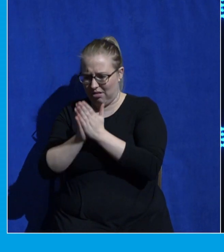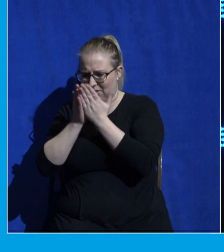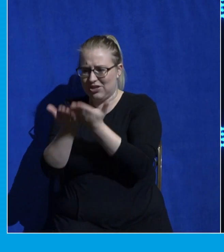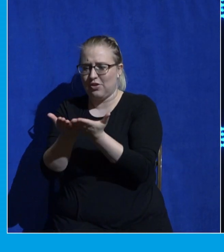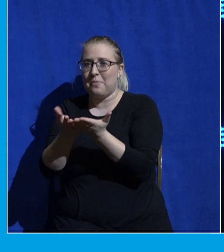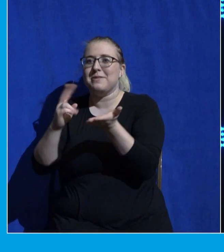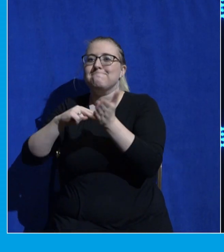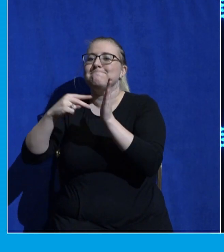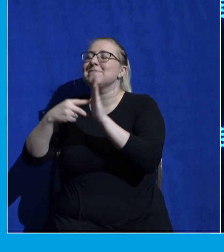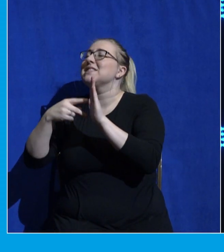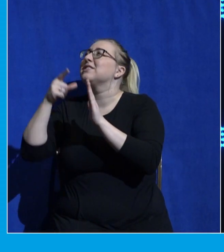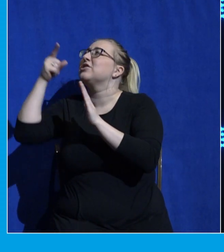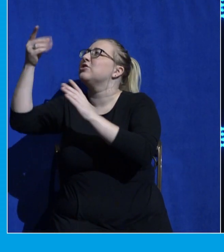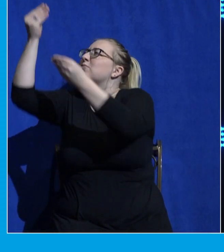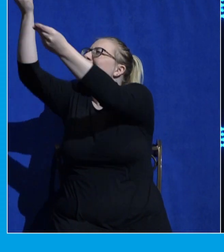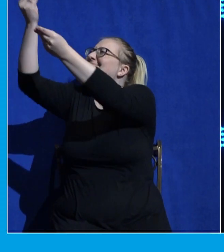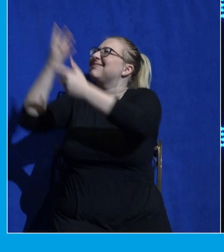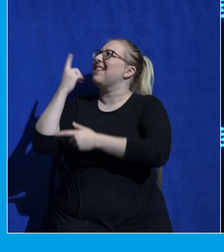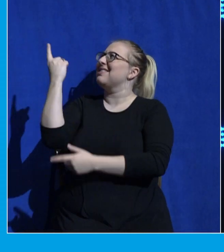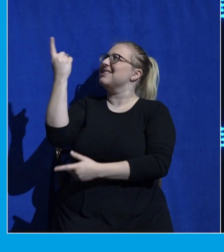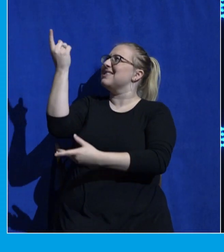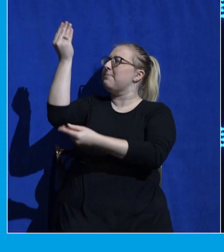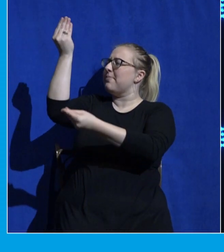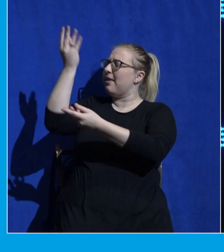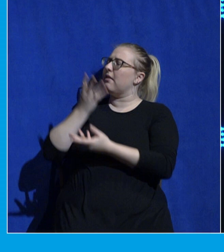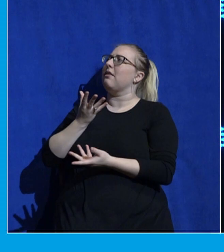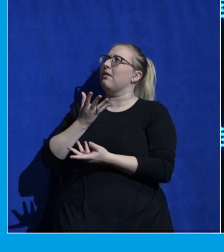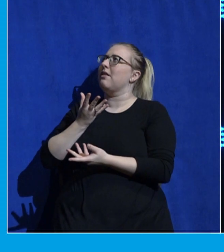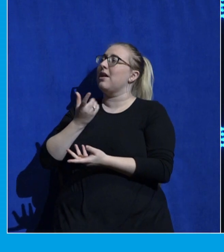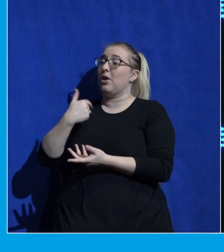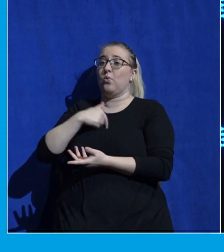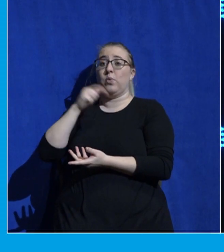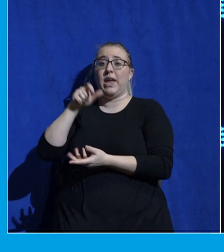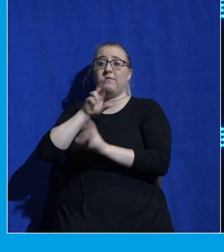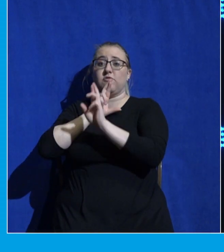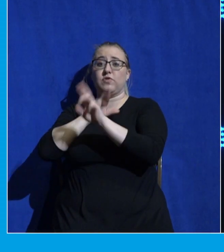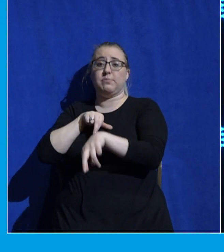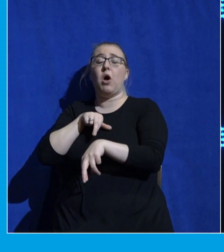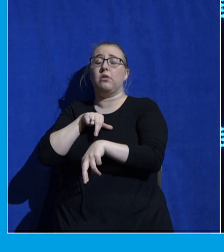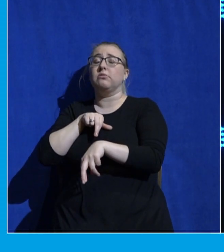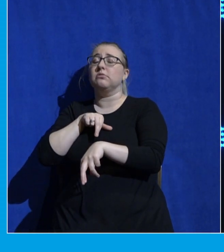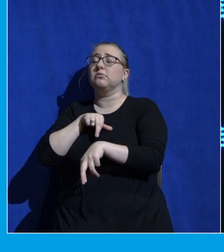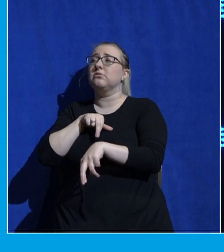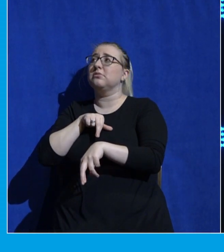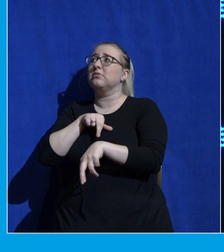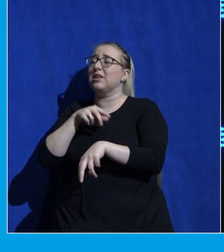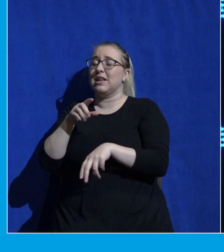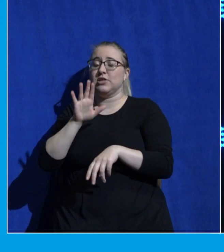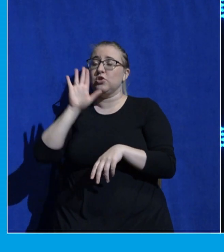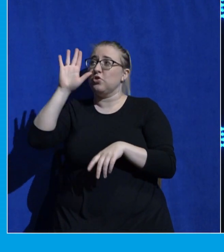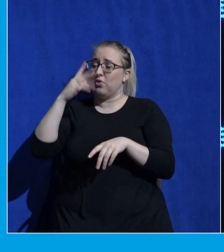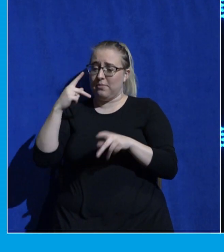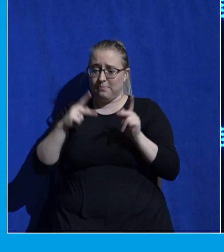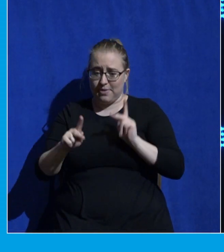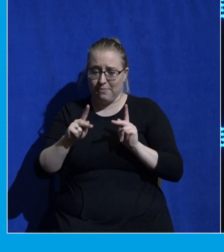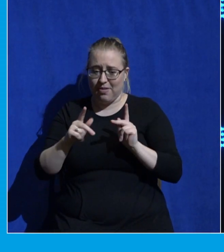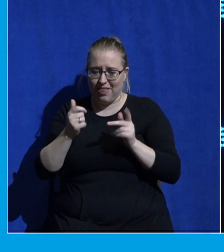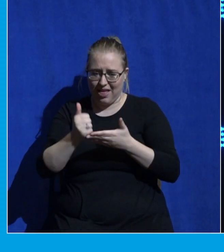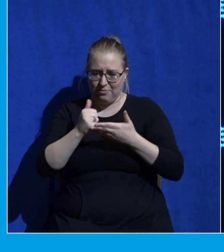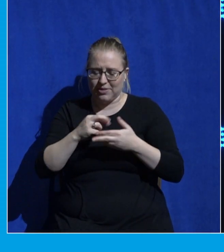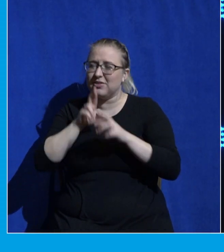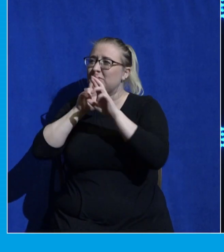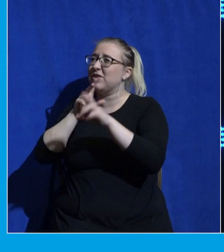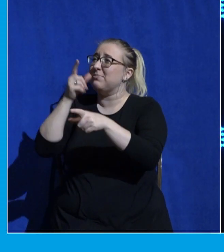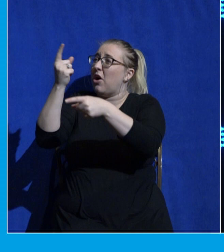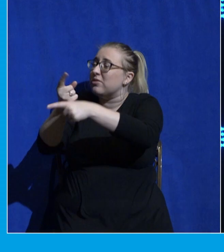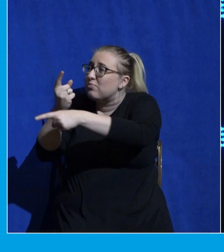is open, you are saying something to us today, and we need to respond. As your people, help us to respond appropriately. Help us to respond